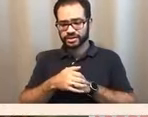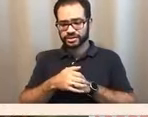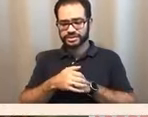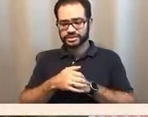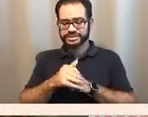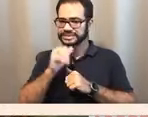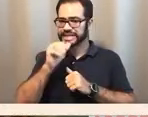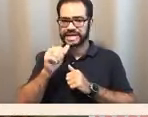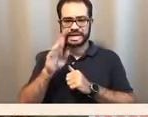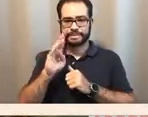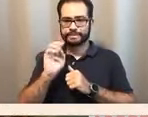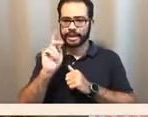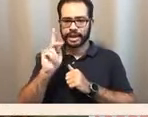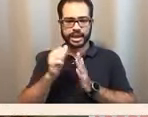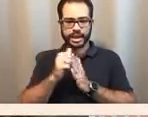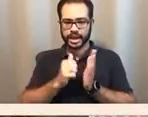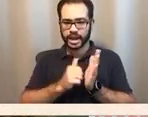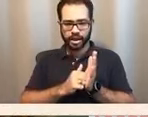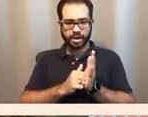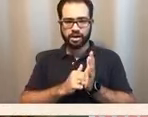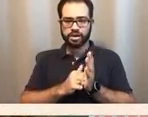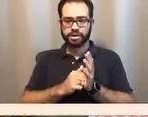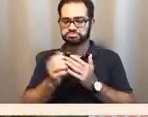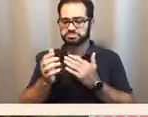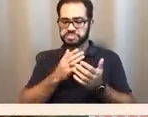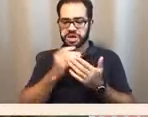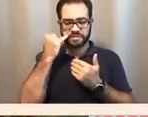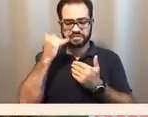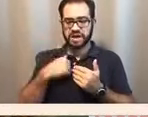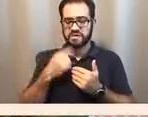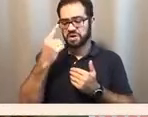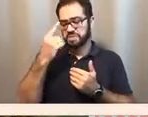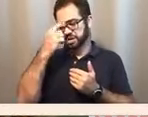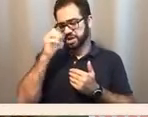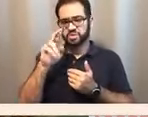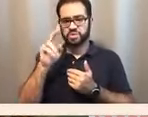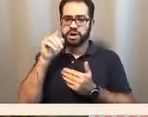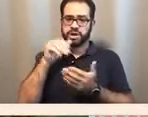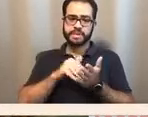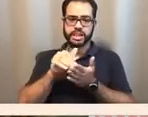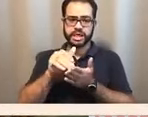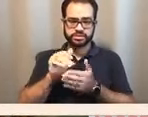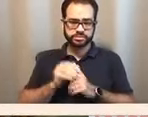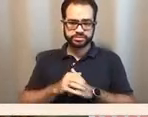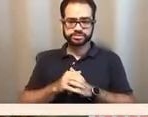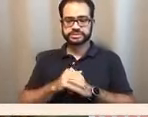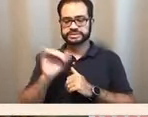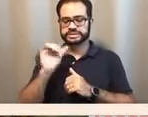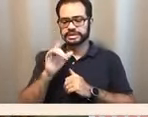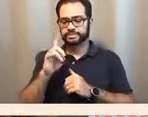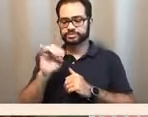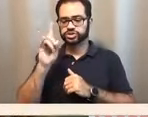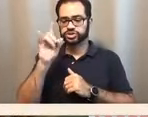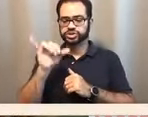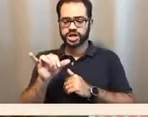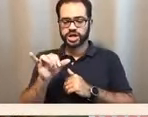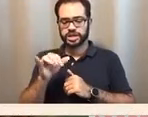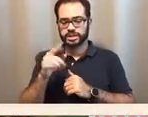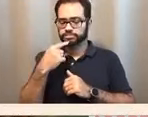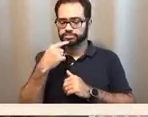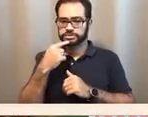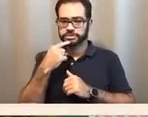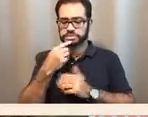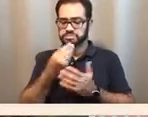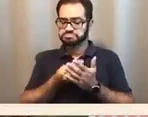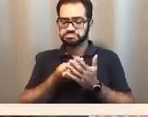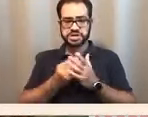account, whether I got a penny or a million. Like Donnie Parton said, money is fine. I can buy more